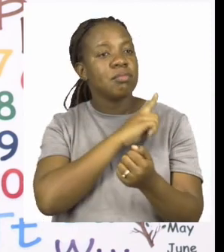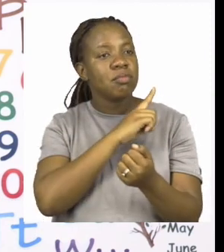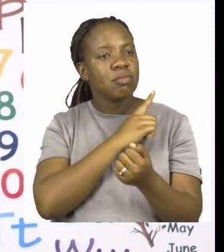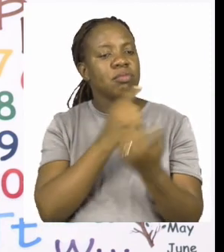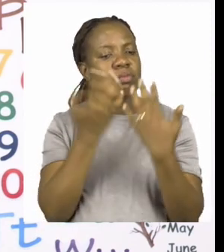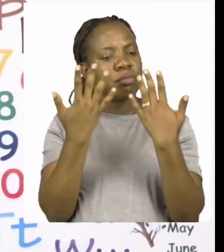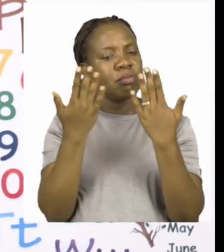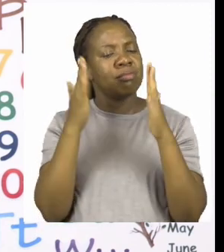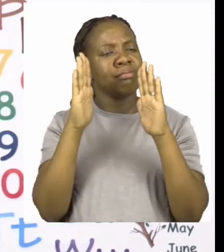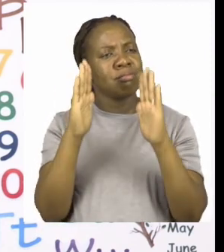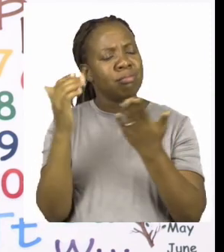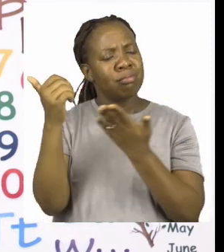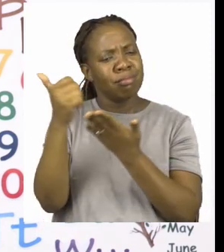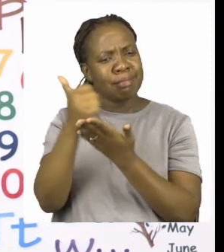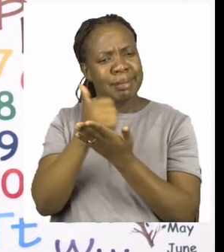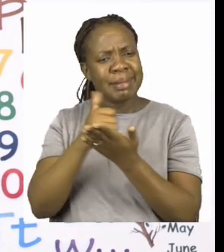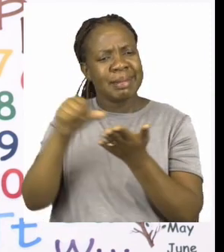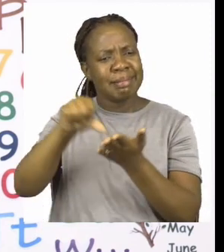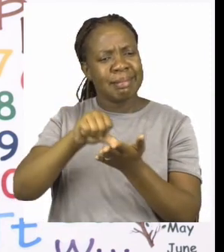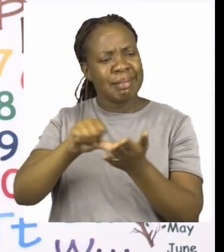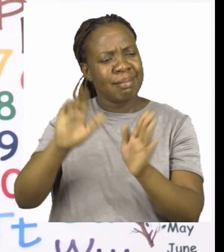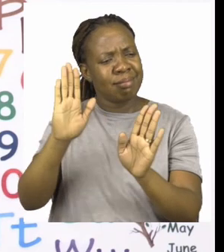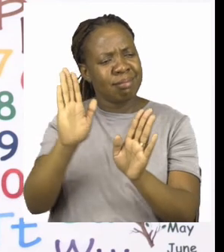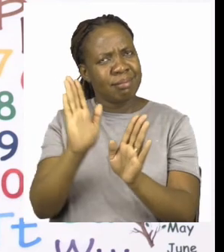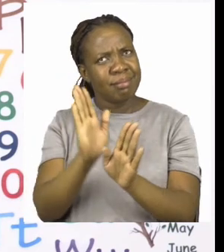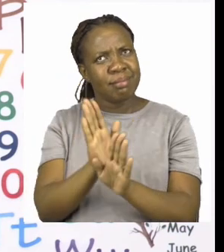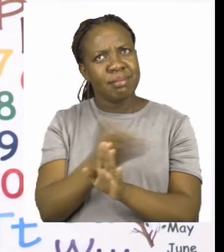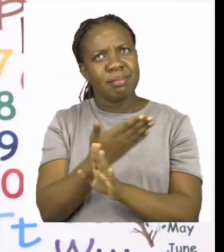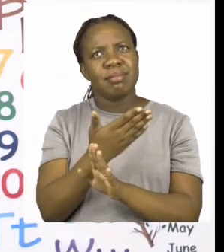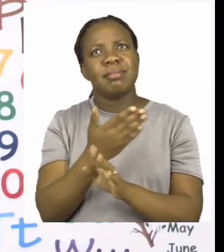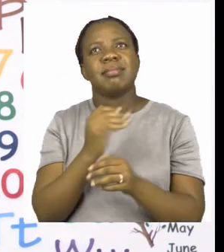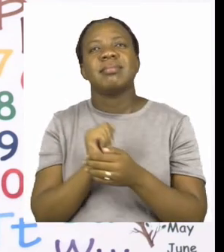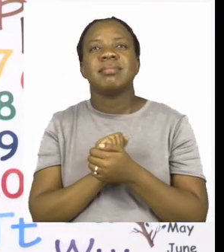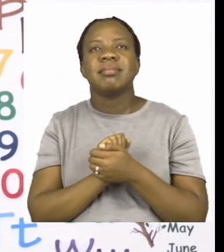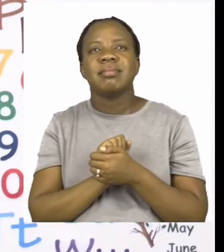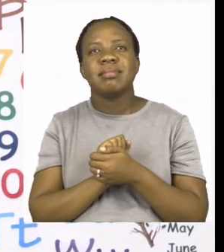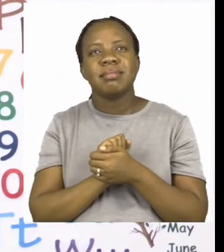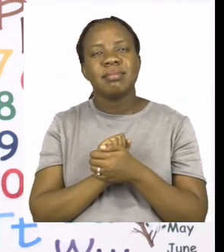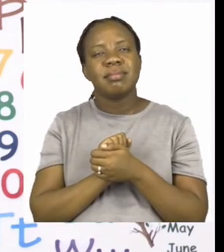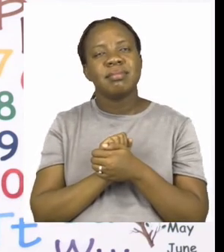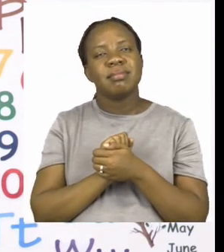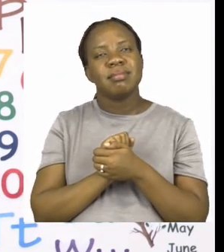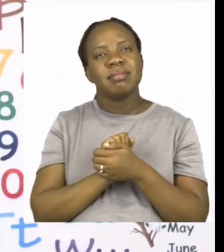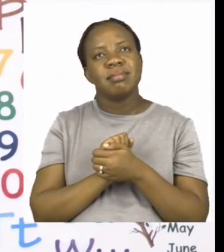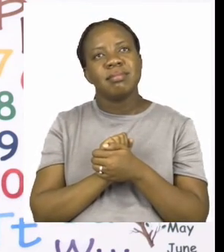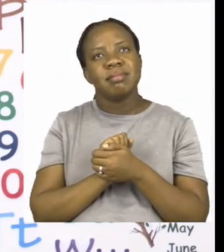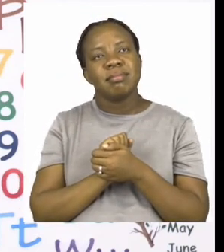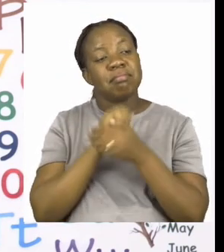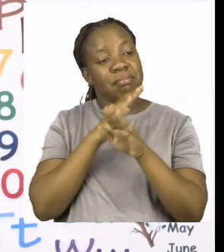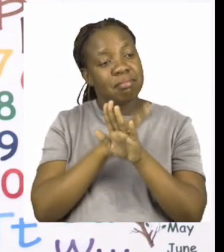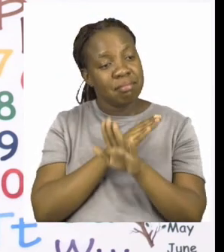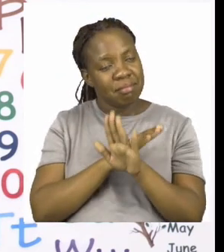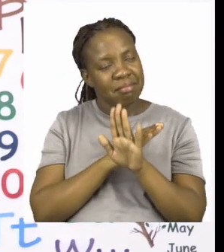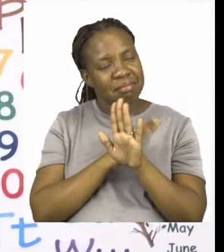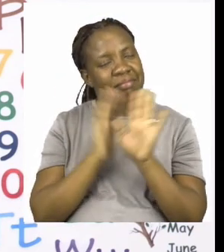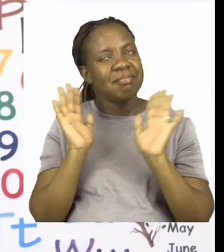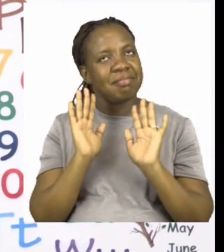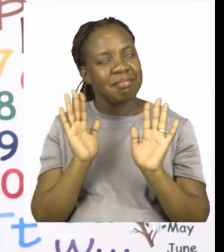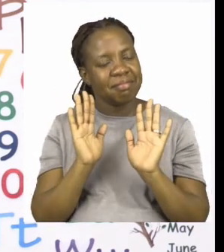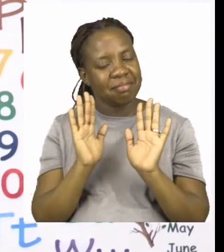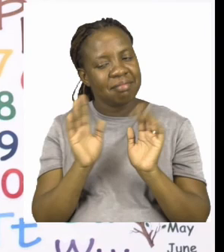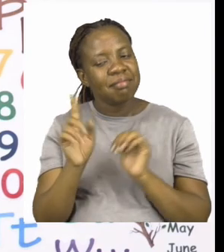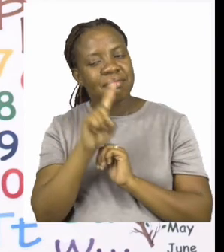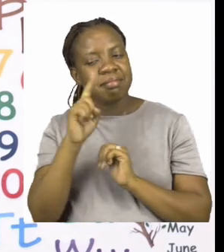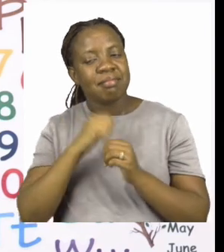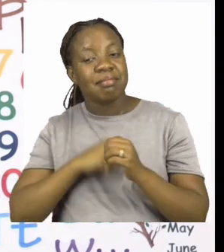and all the germs far, far away. Now before we say goodbye, I asked my